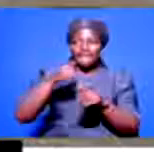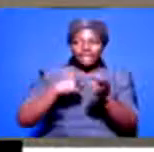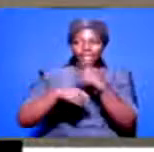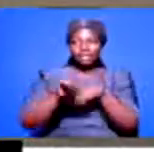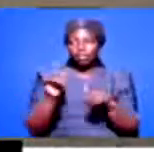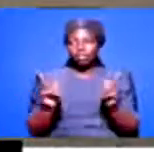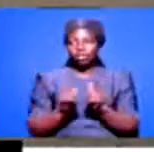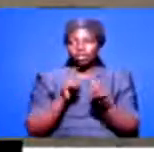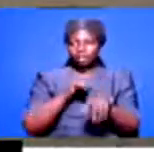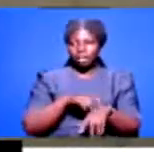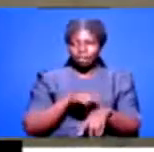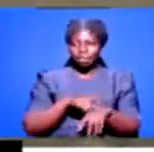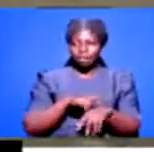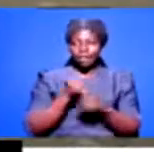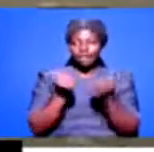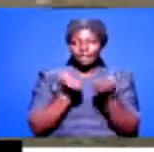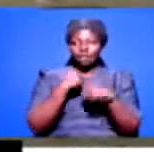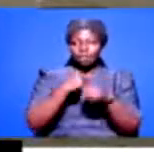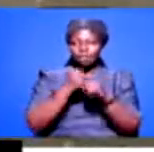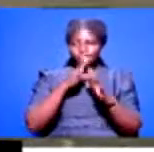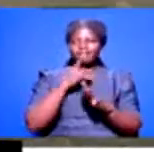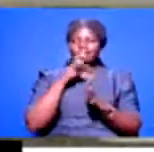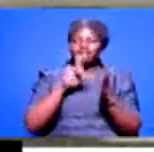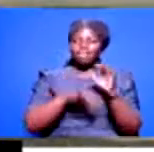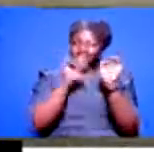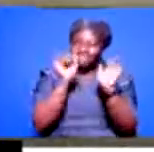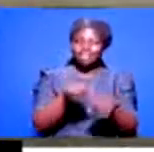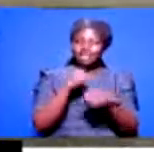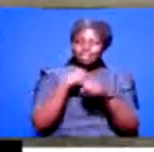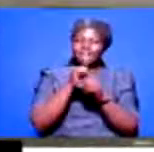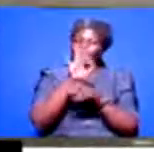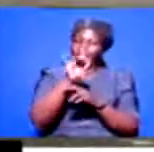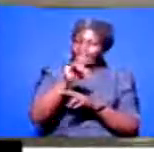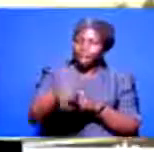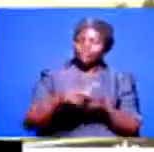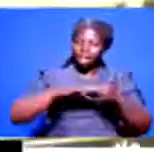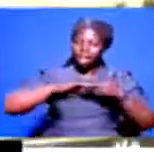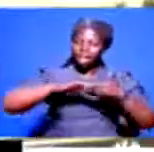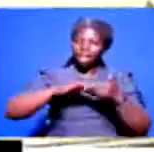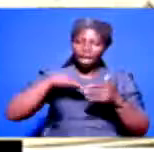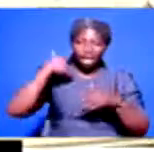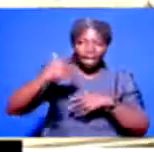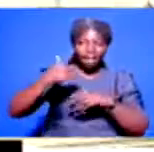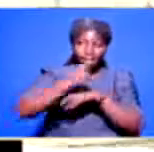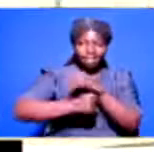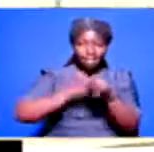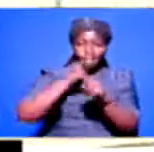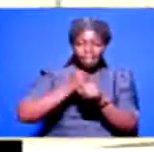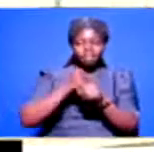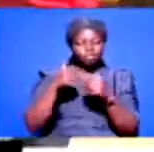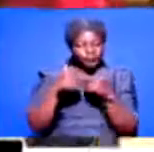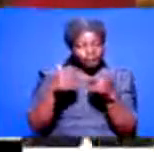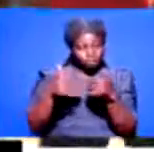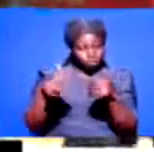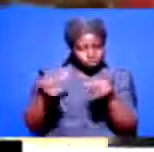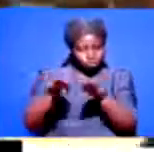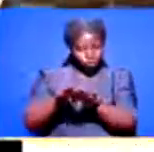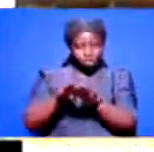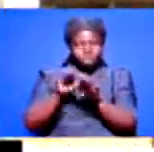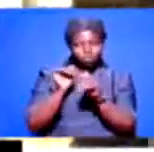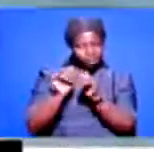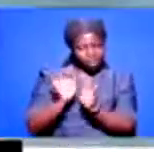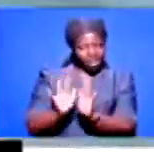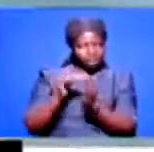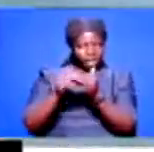Assemblers say they have the capacity to make 30,000 trucks annually to fill the deficit that might be left after the ban in importation of